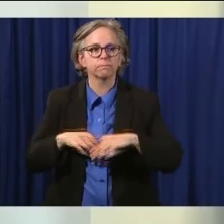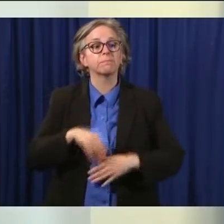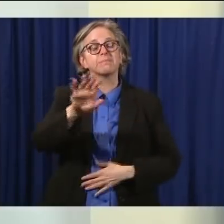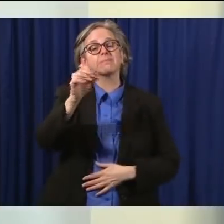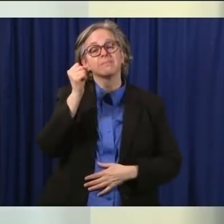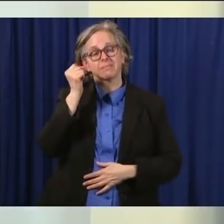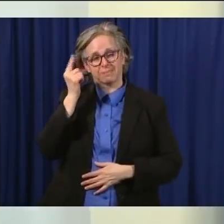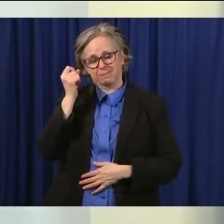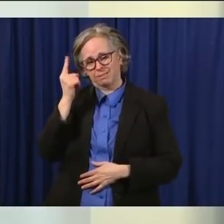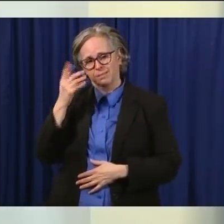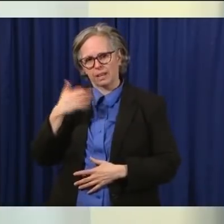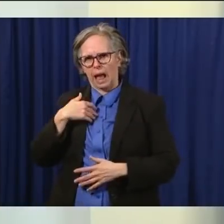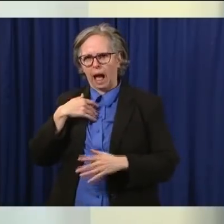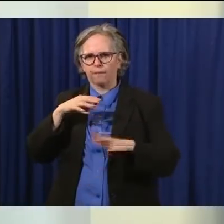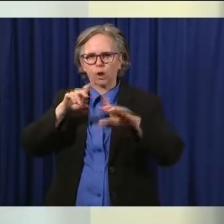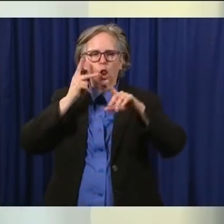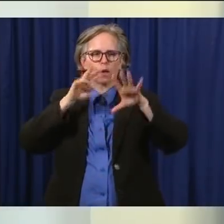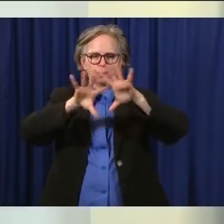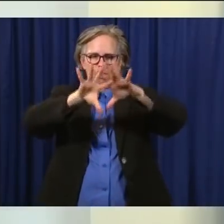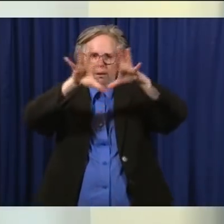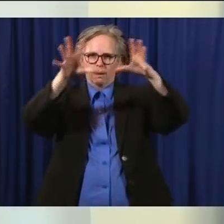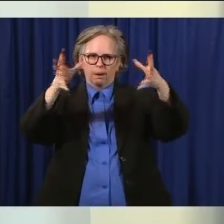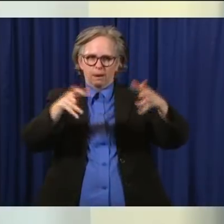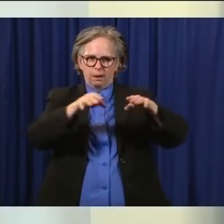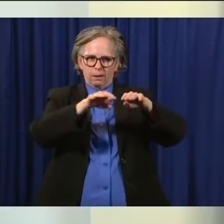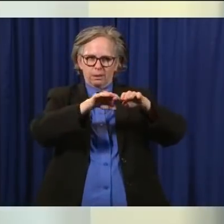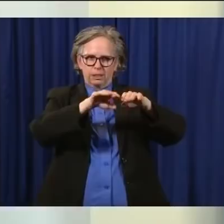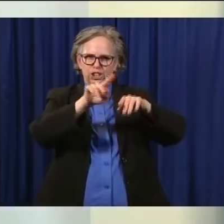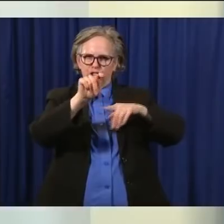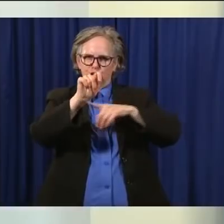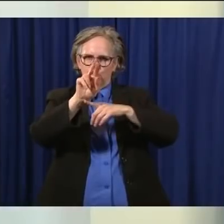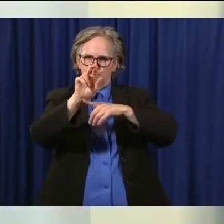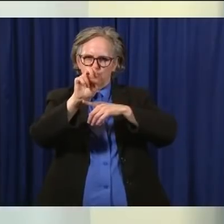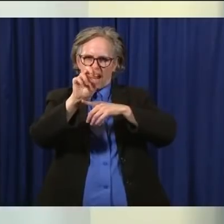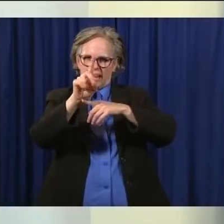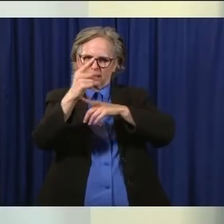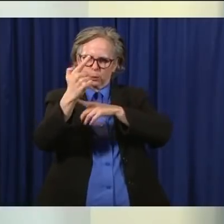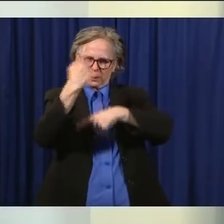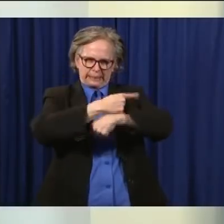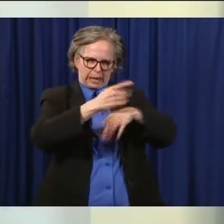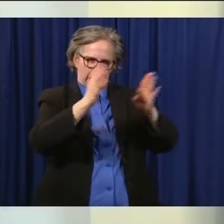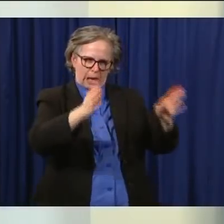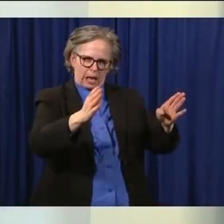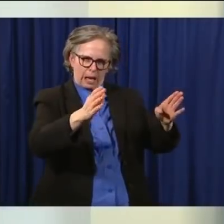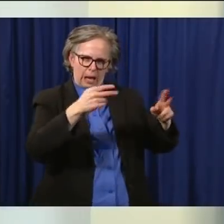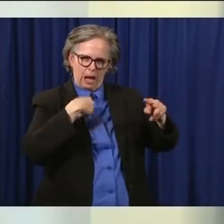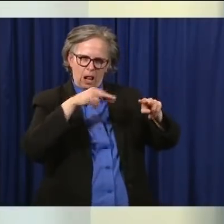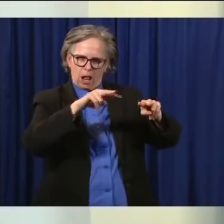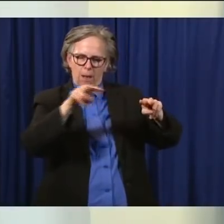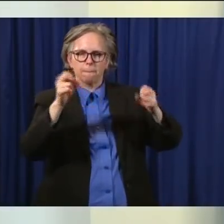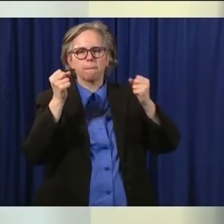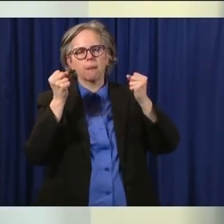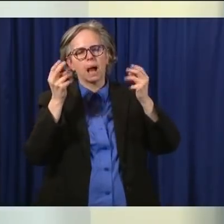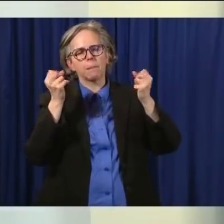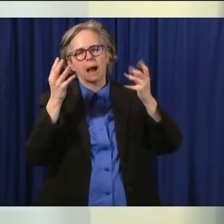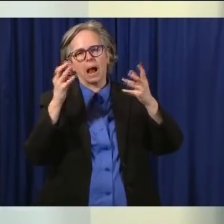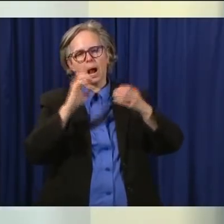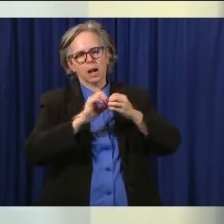over a few days and see what we're seeing. I'm looking at a lot of other numbers as well, as you know. I'm looking